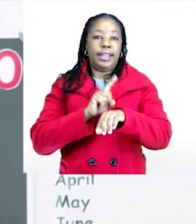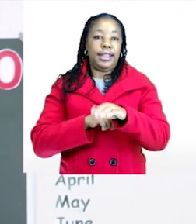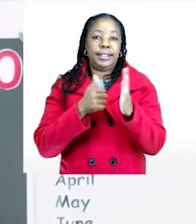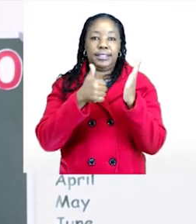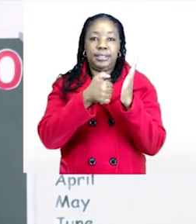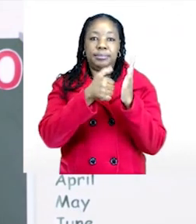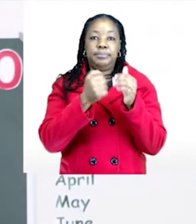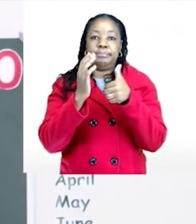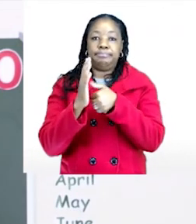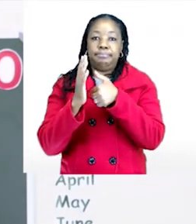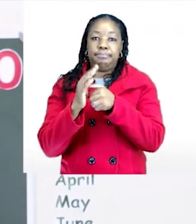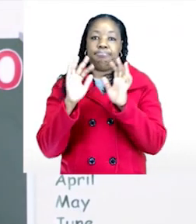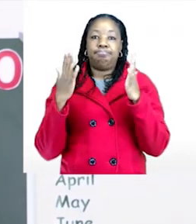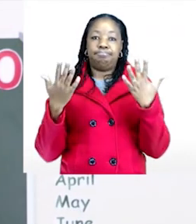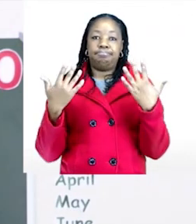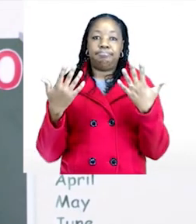hands.